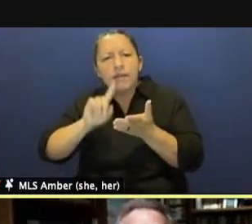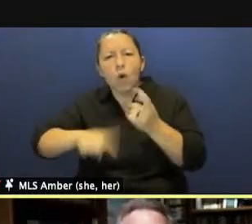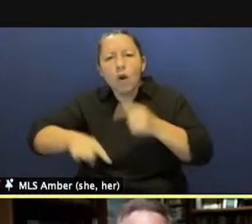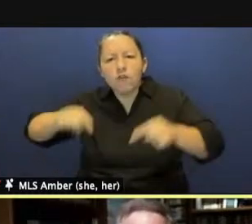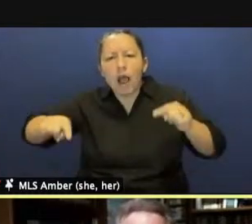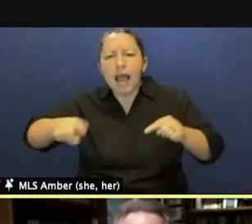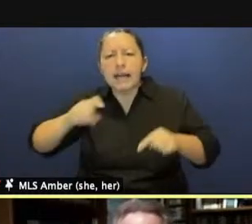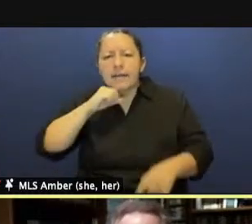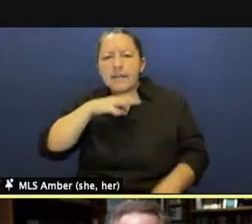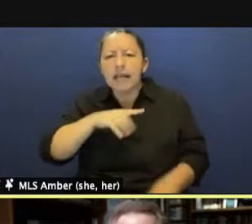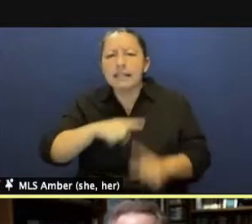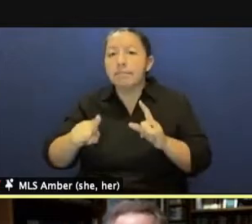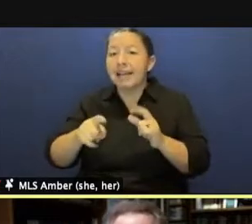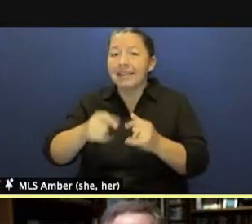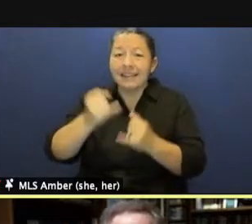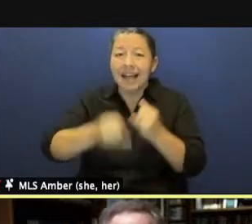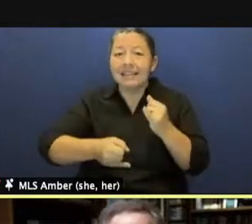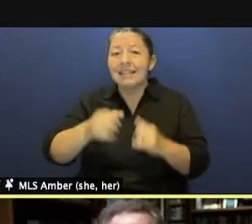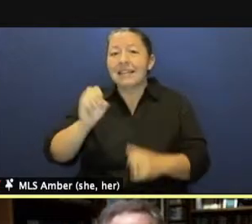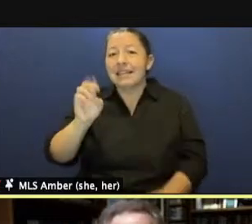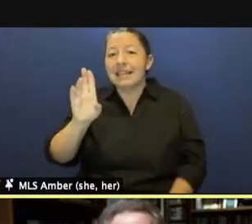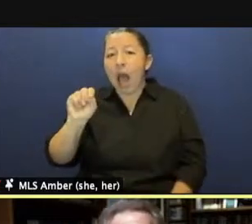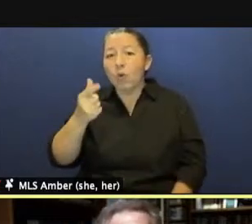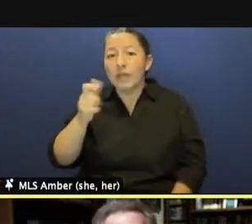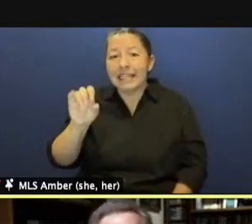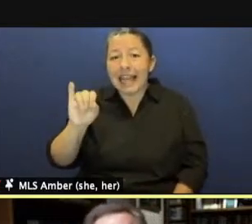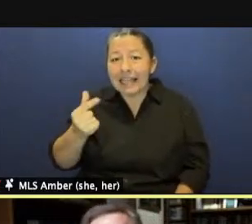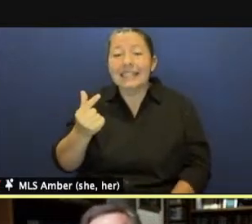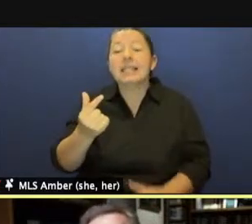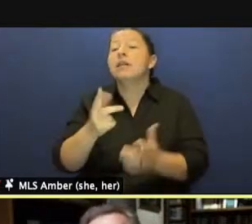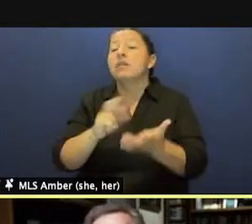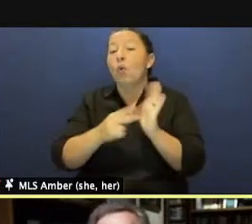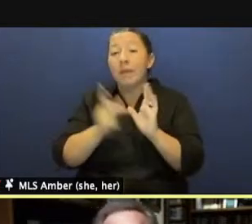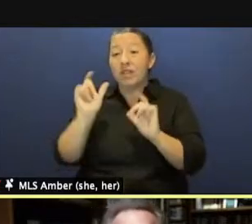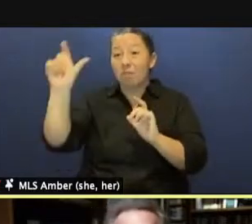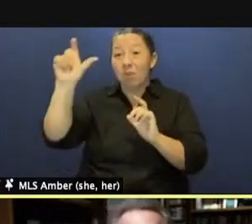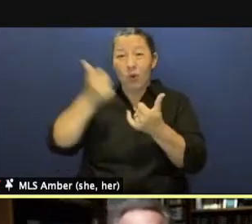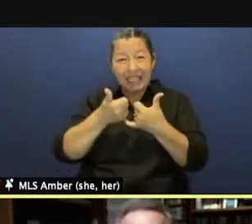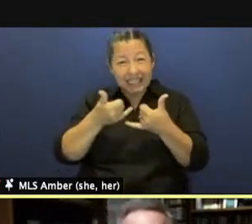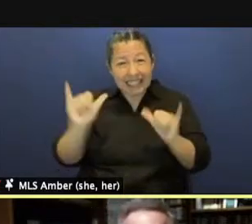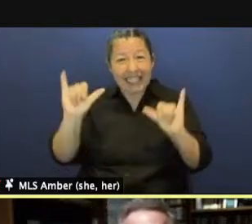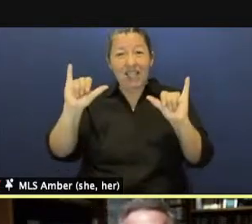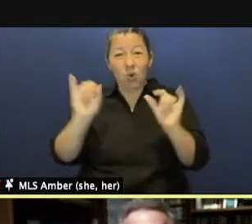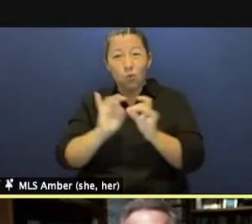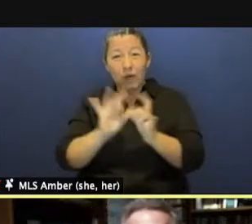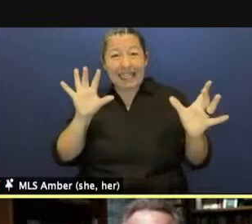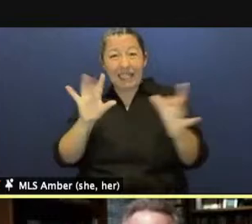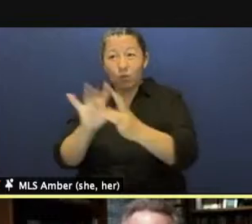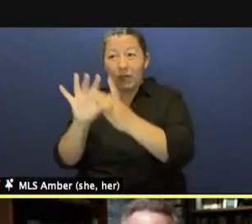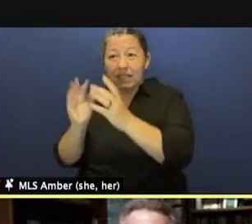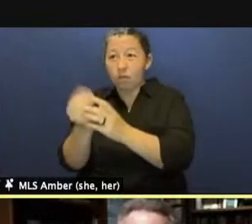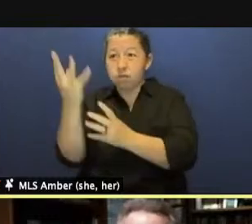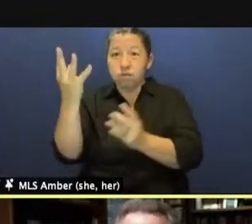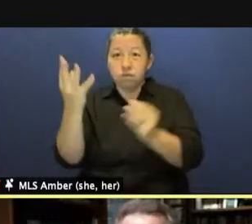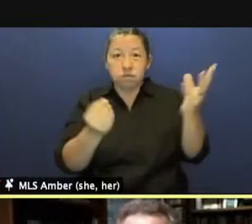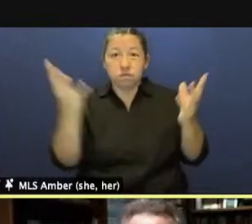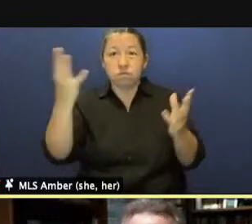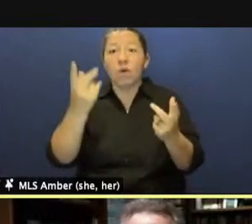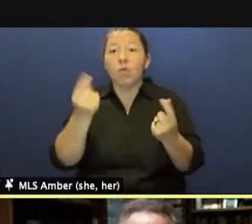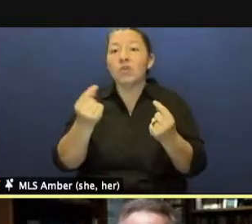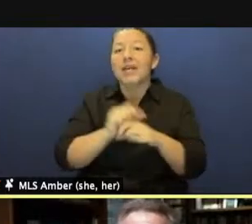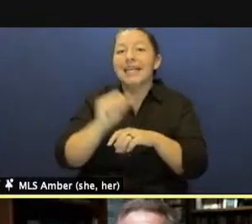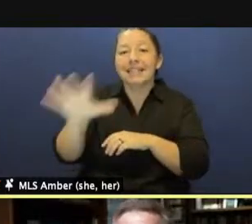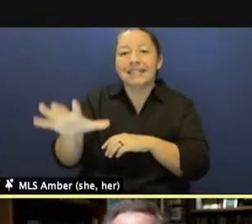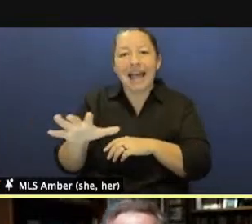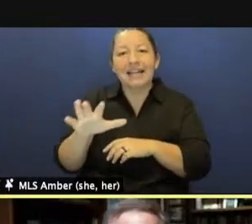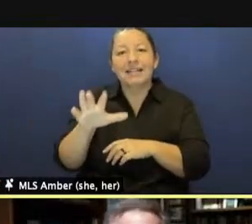final outgassing of the moon that continues on, it sees these water signals that have been traced, of course, to micrometeors